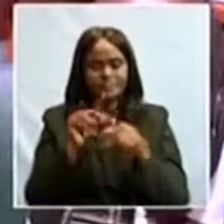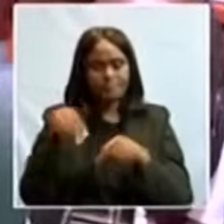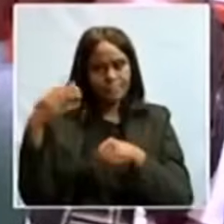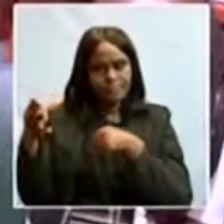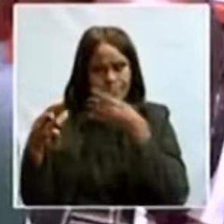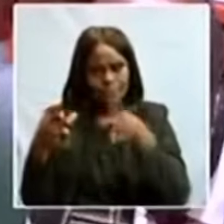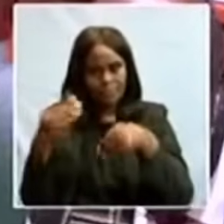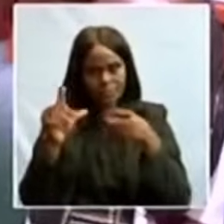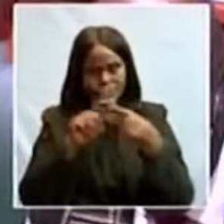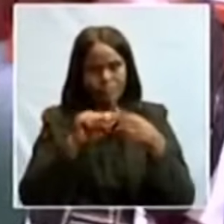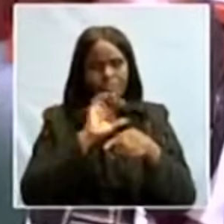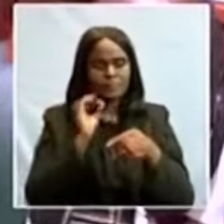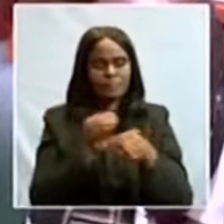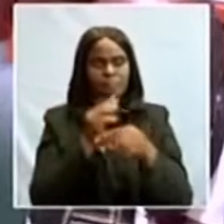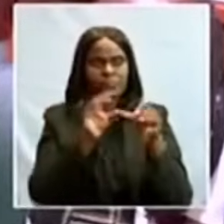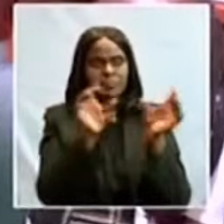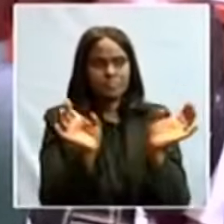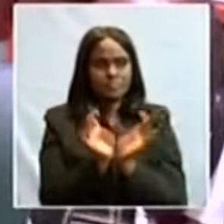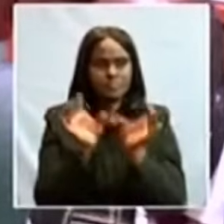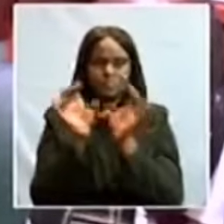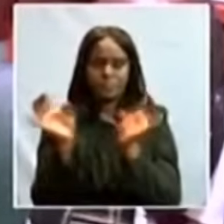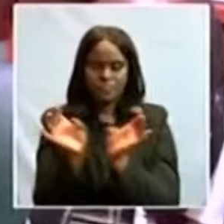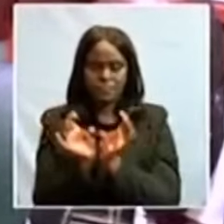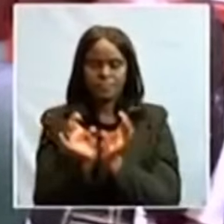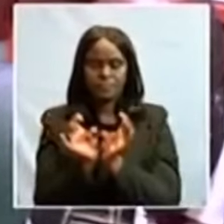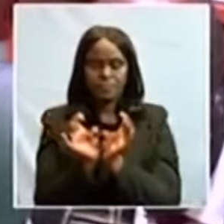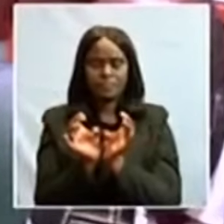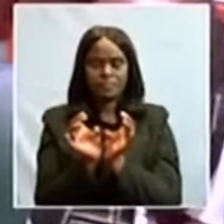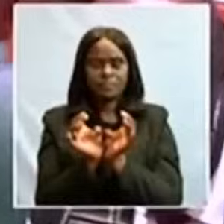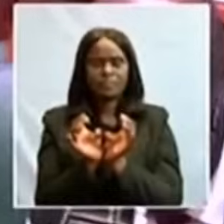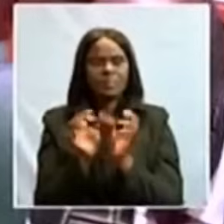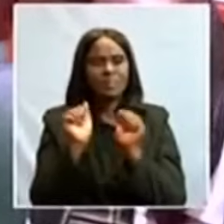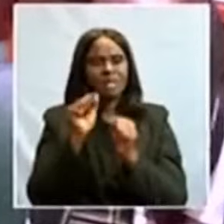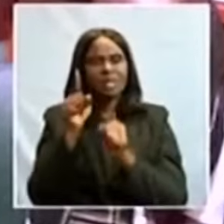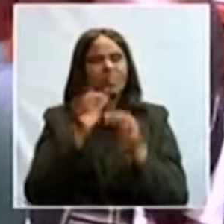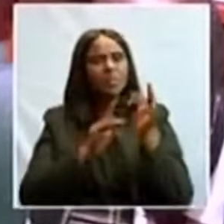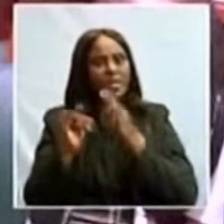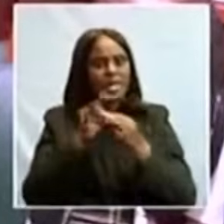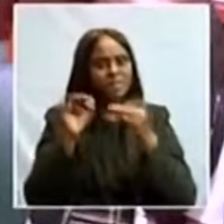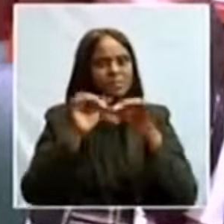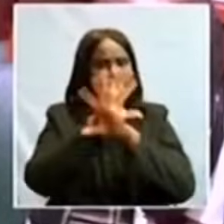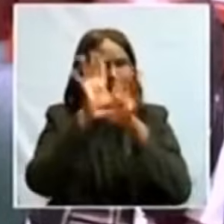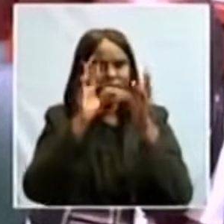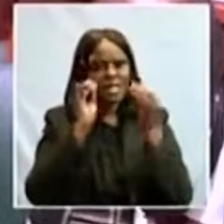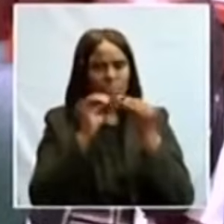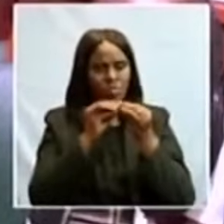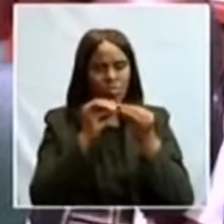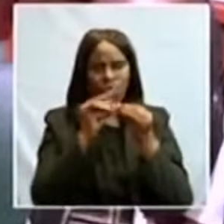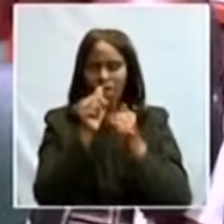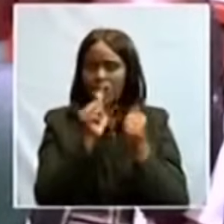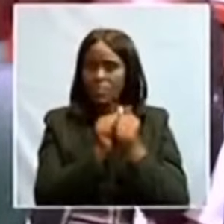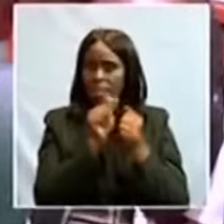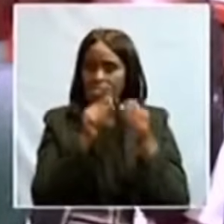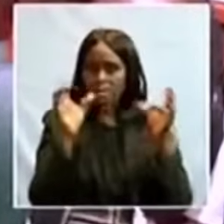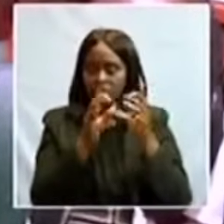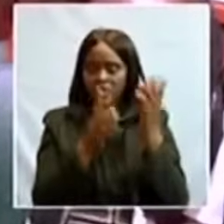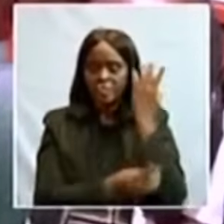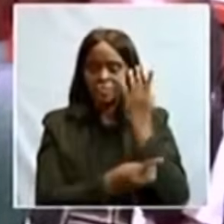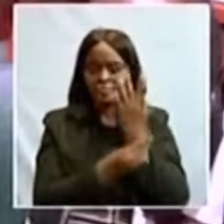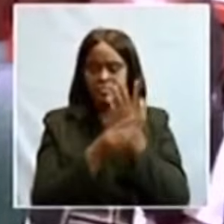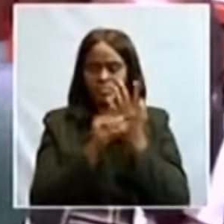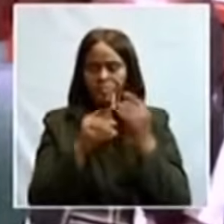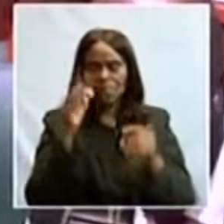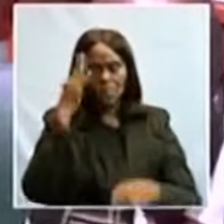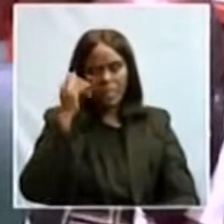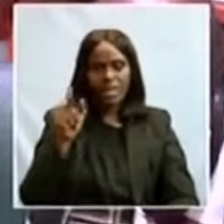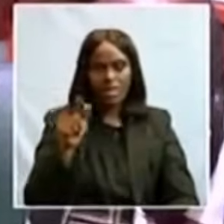distributed to our constituencies. Could you shed more light as to why